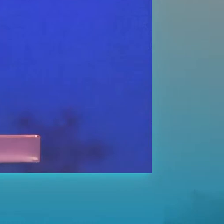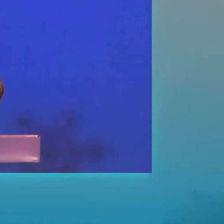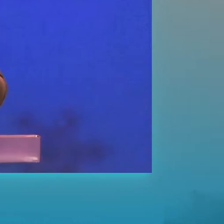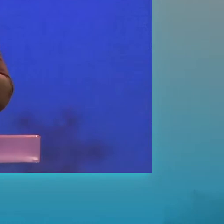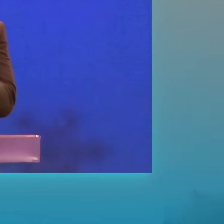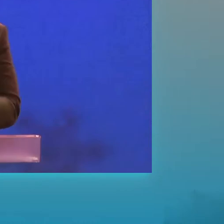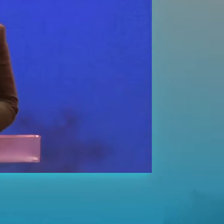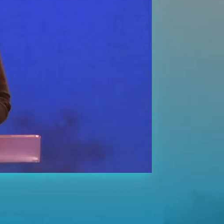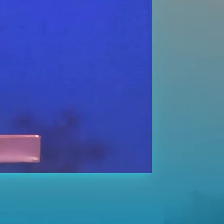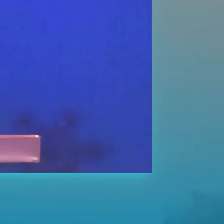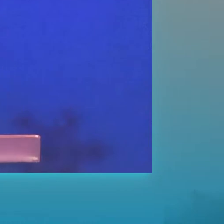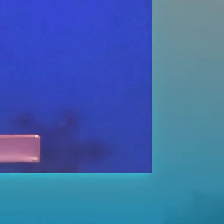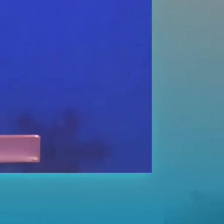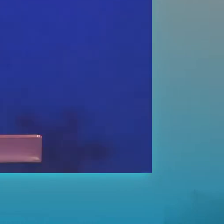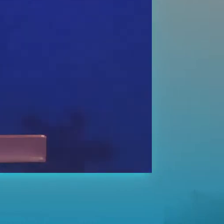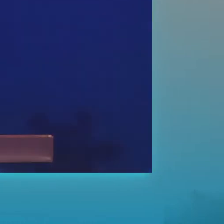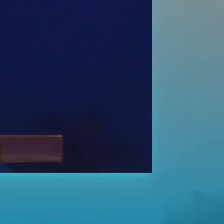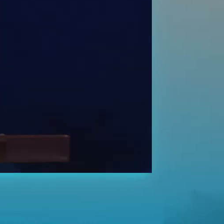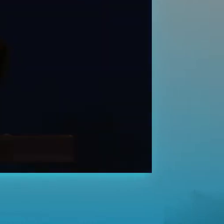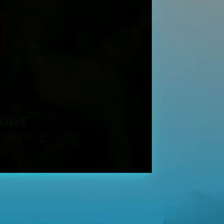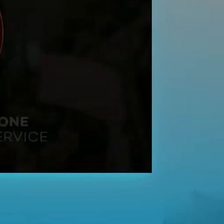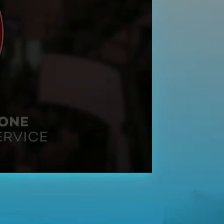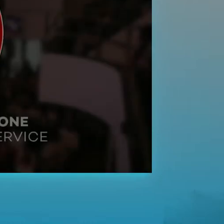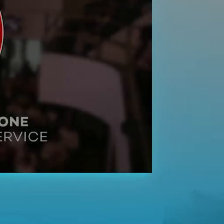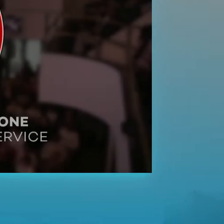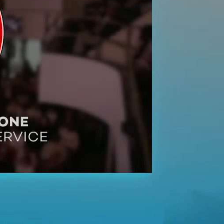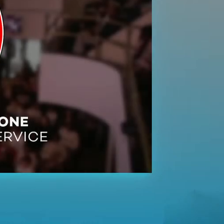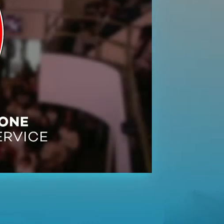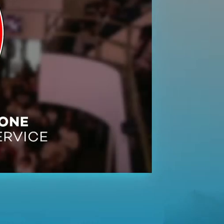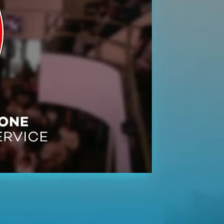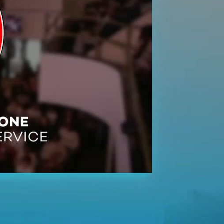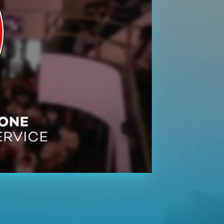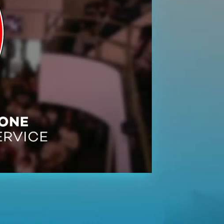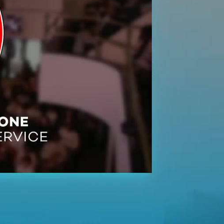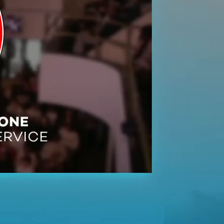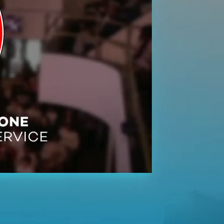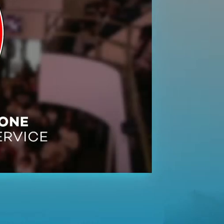who is peeling back the dogs